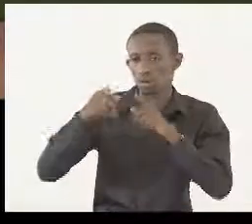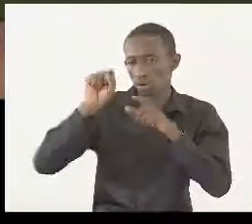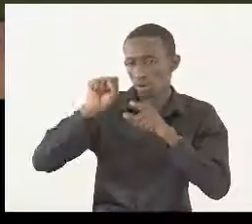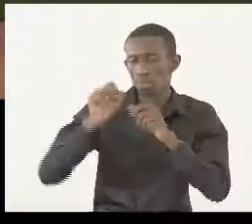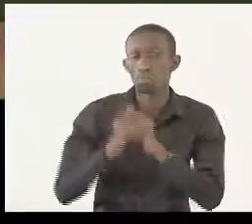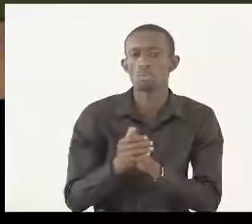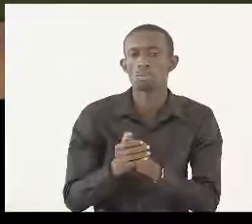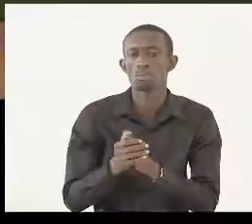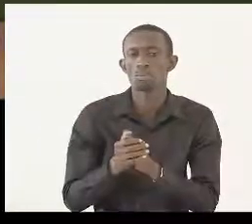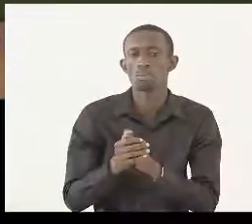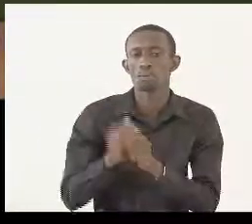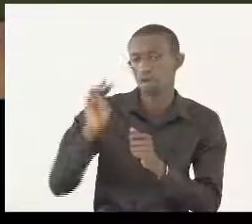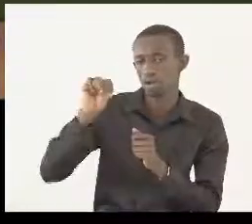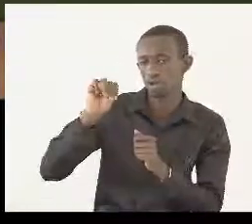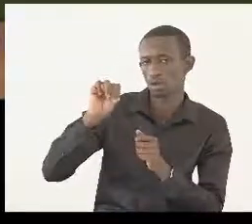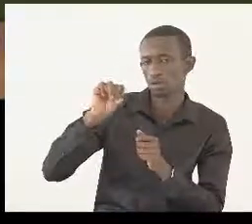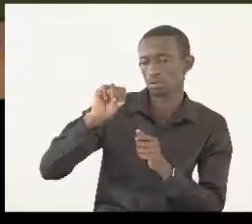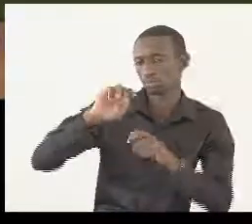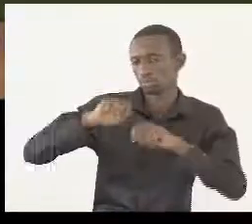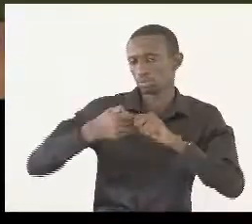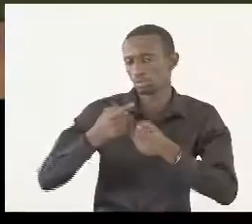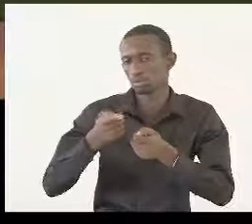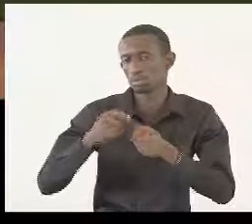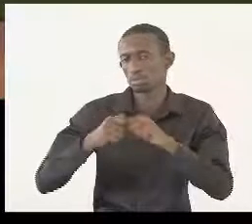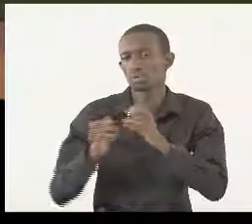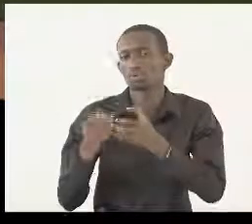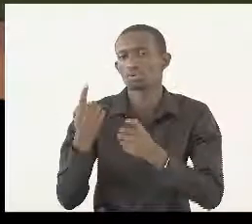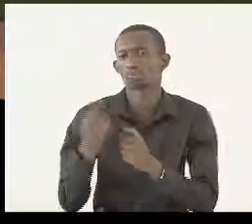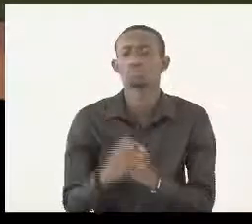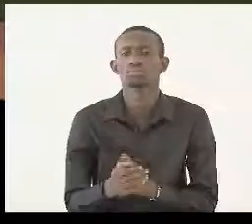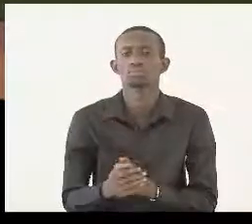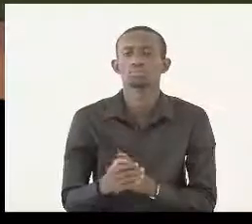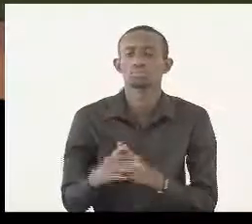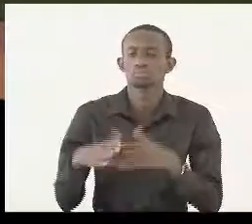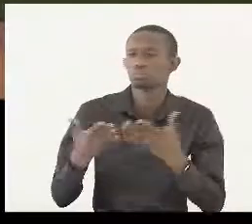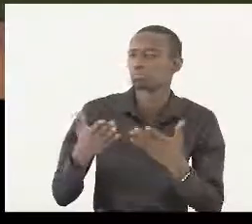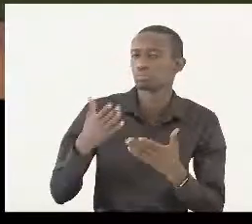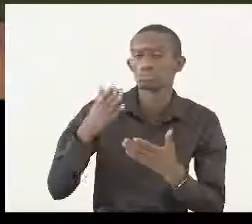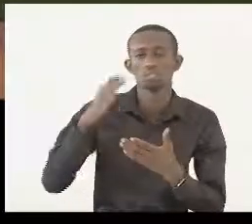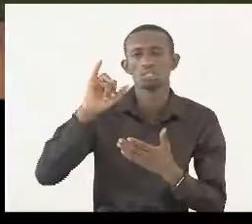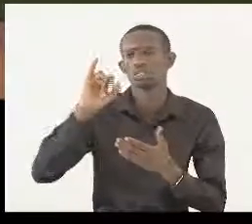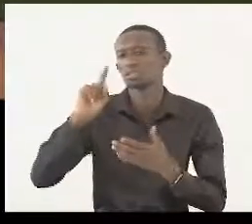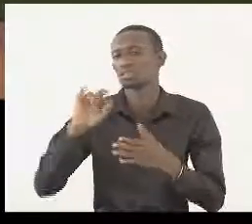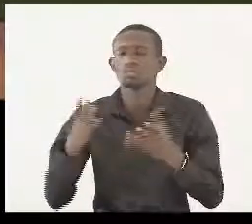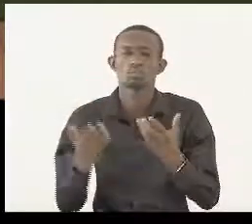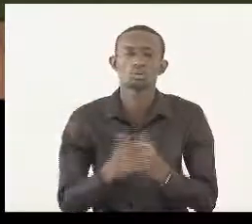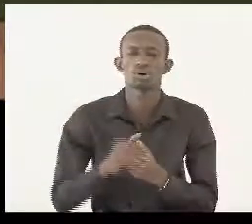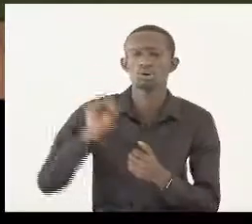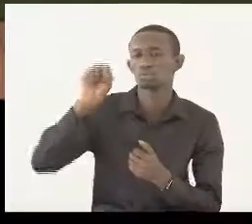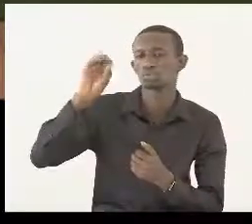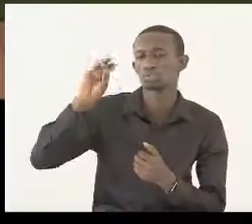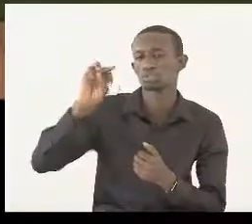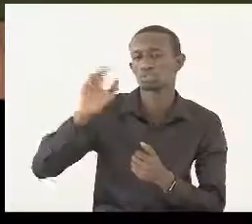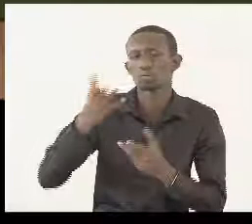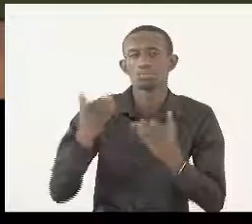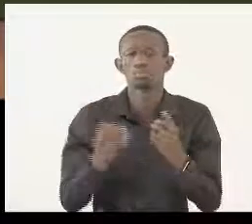solid state, which stands for a metal of group 1 elements. That can be lithium, it can be sodium, potassium, reacting